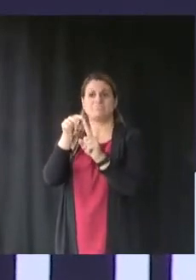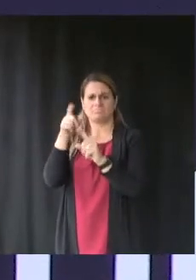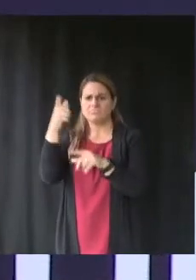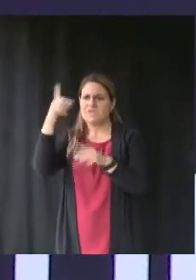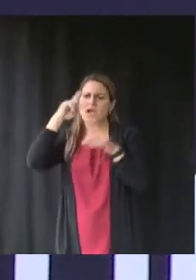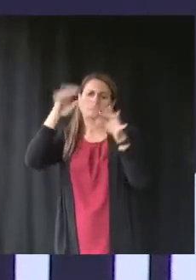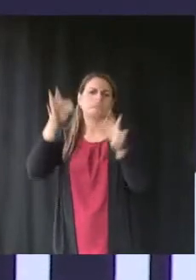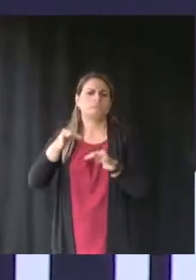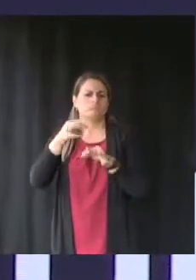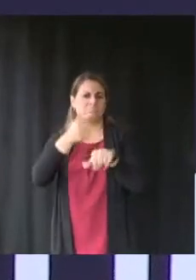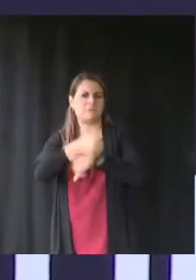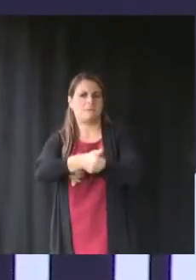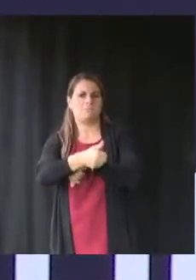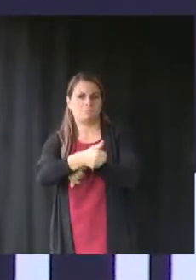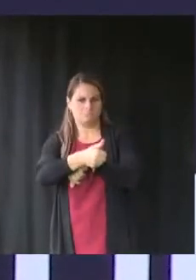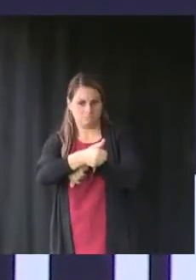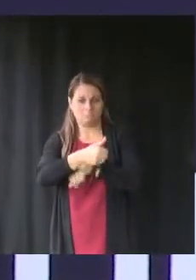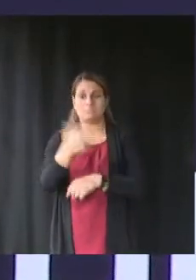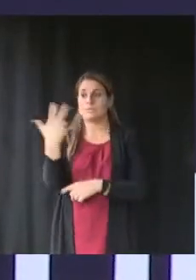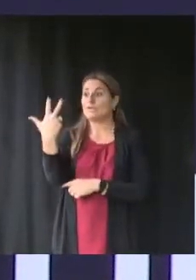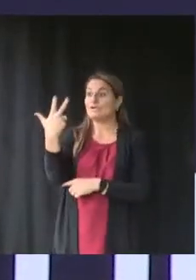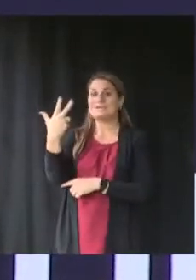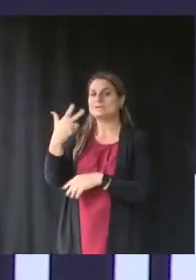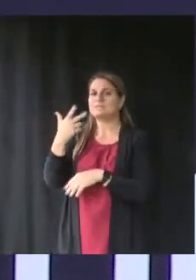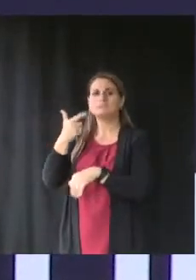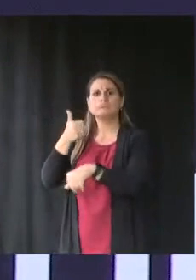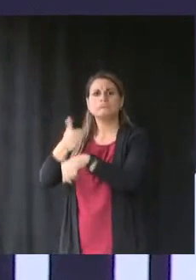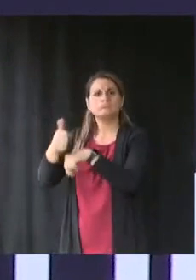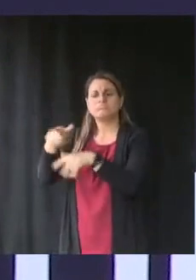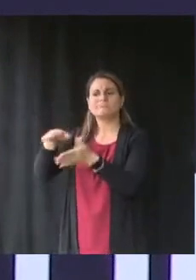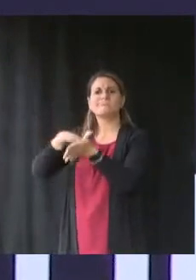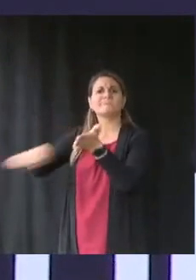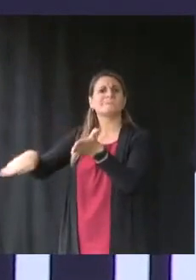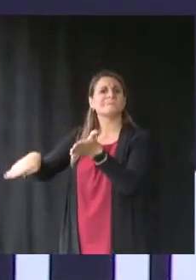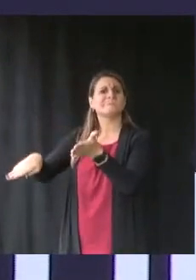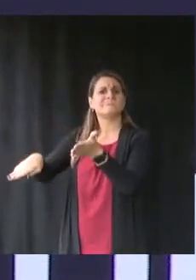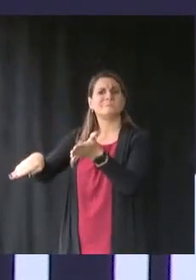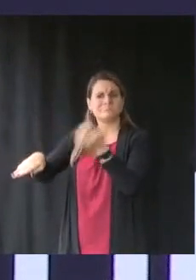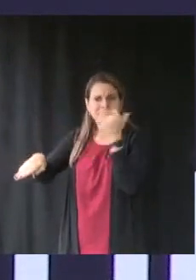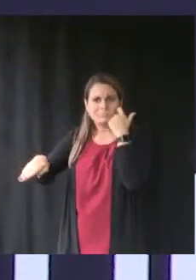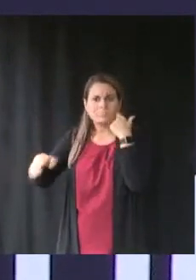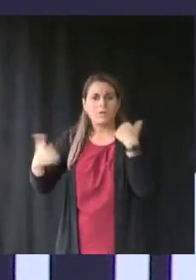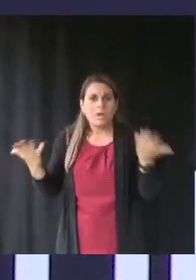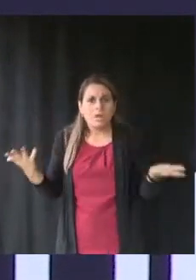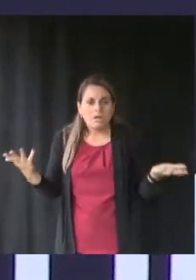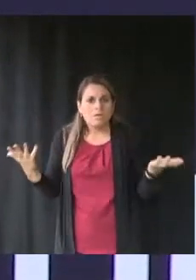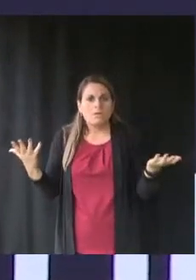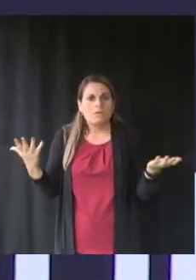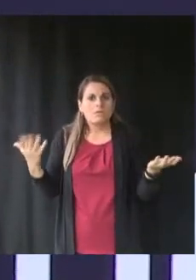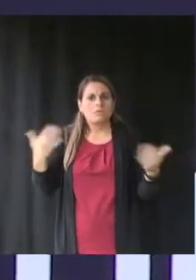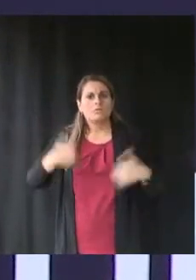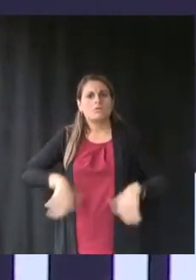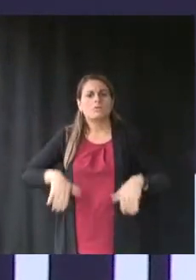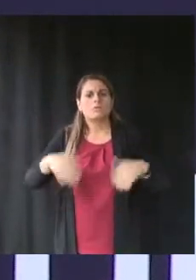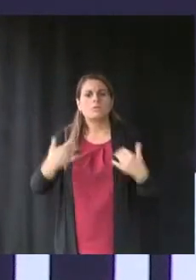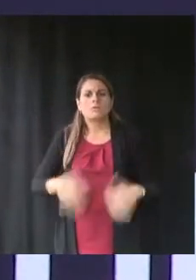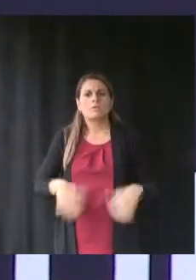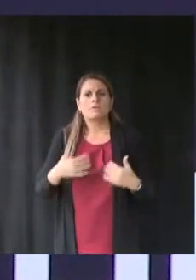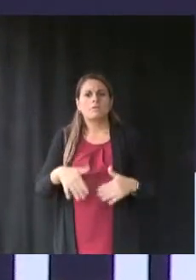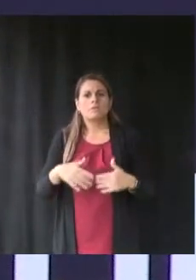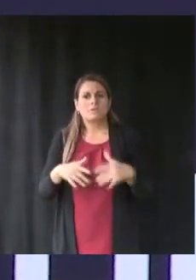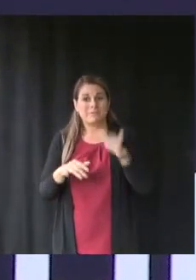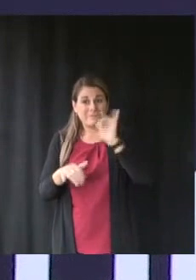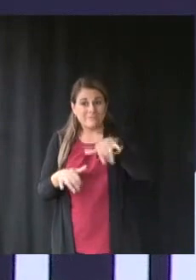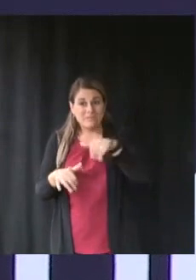defendants were completely acquitted on that day. Who would have ever imagined, if you will, that a trial conducted by 4 nations with